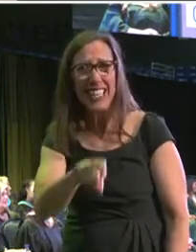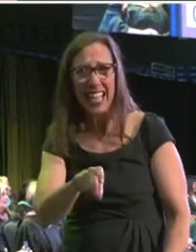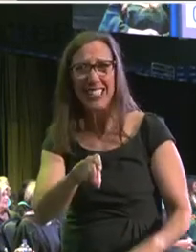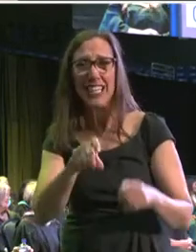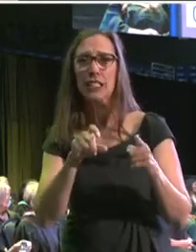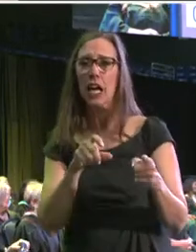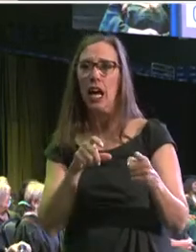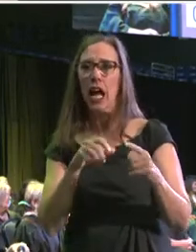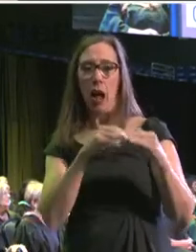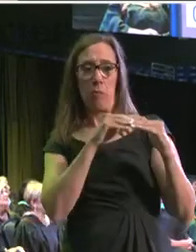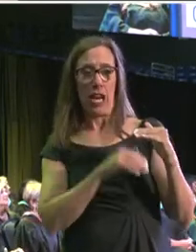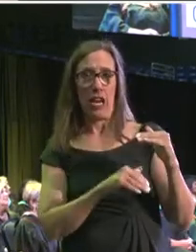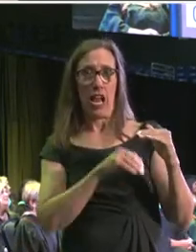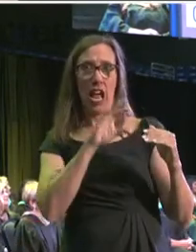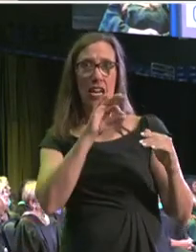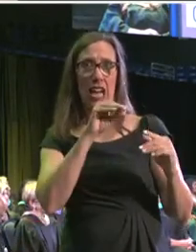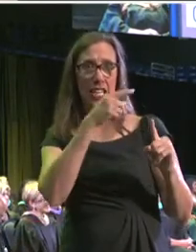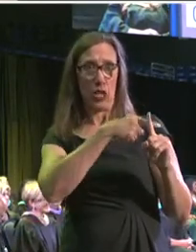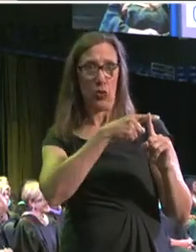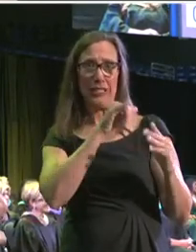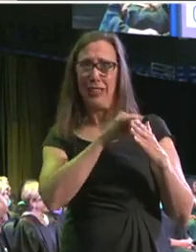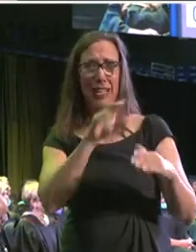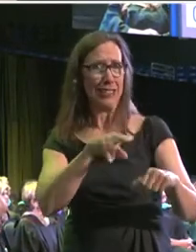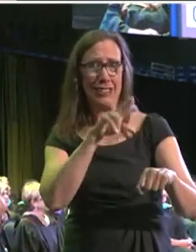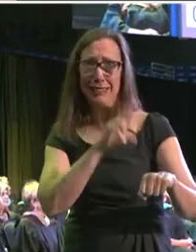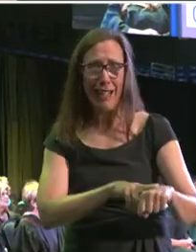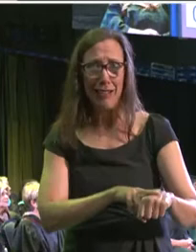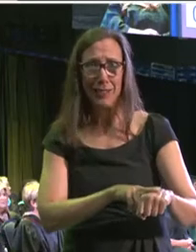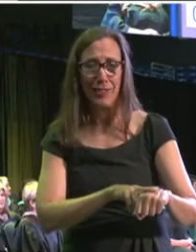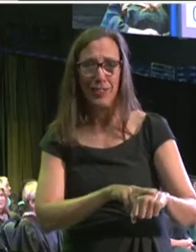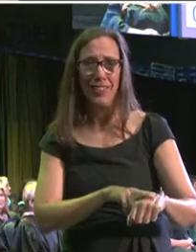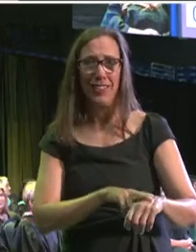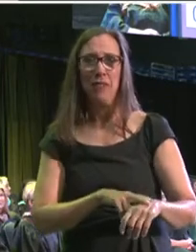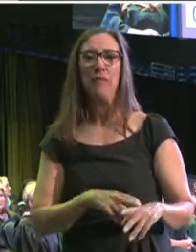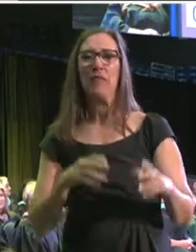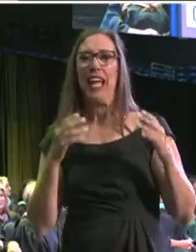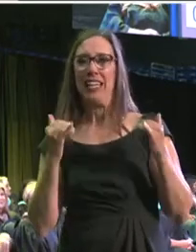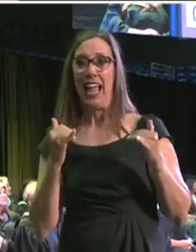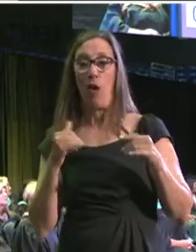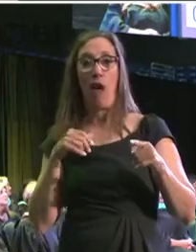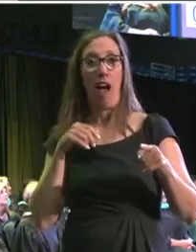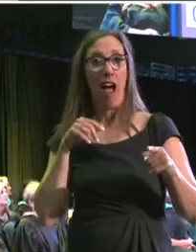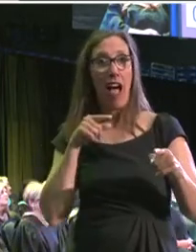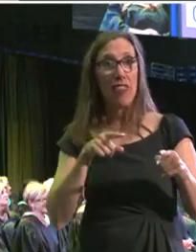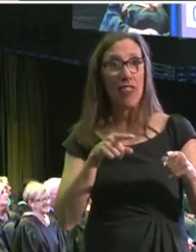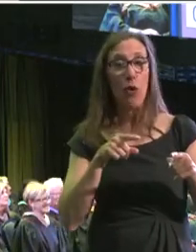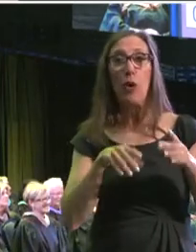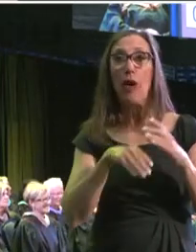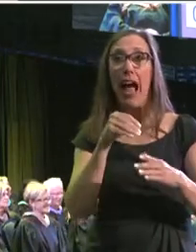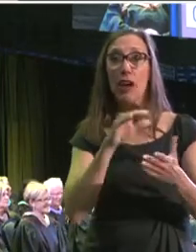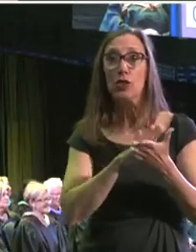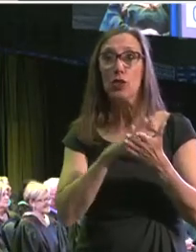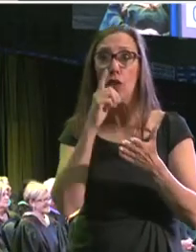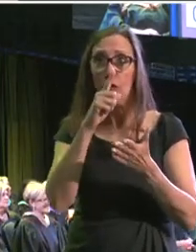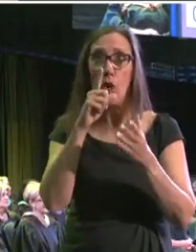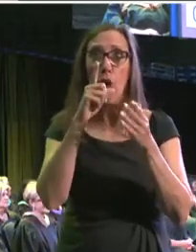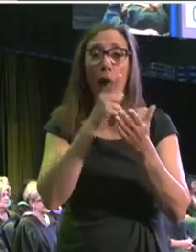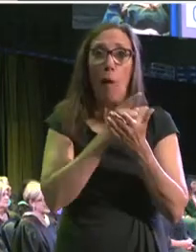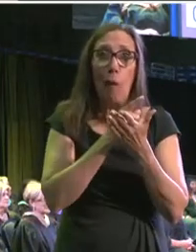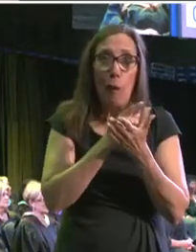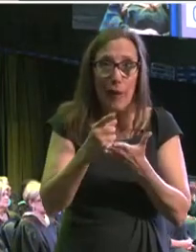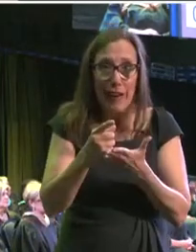under 90 degrees Fahrenheit are considered unnatural. Now, this took us out of school for an additional week.